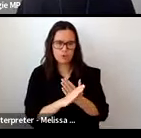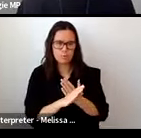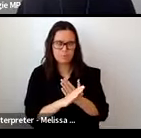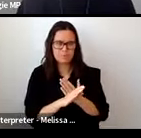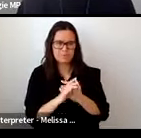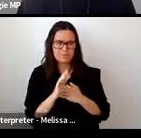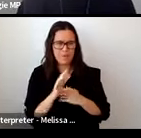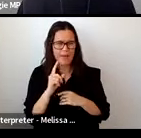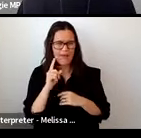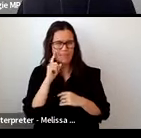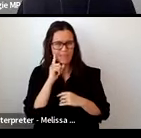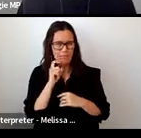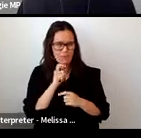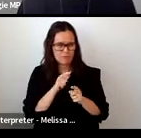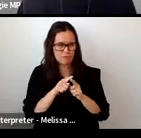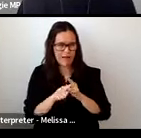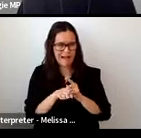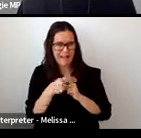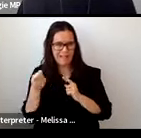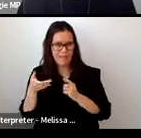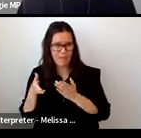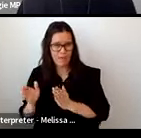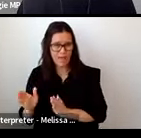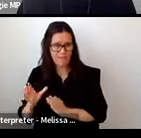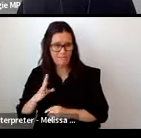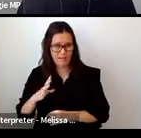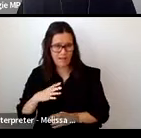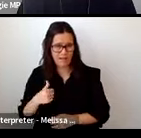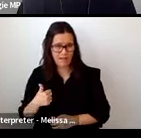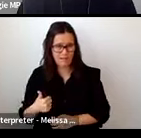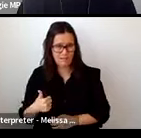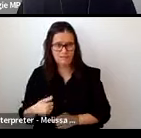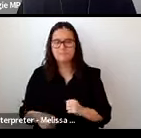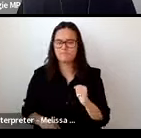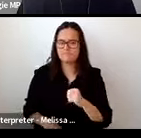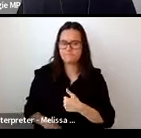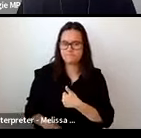function. Right. Okay, sure.